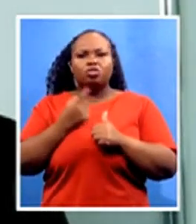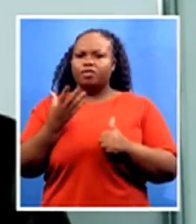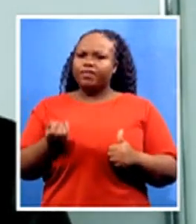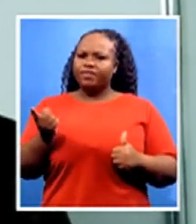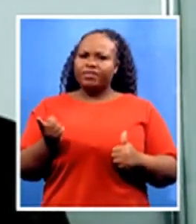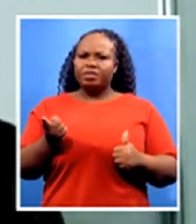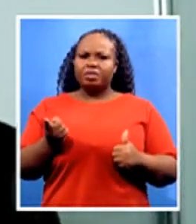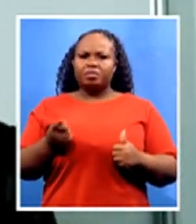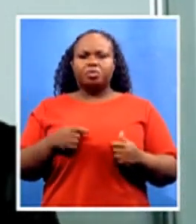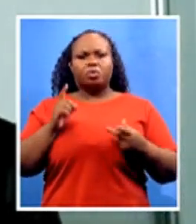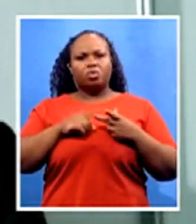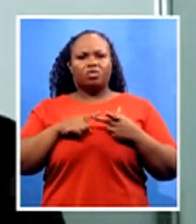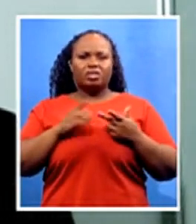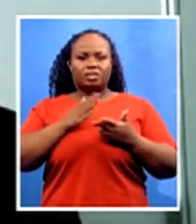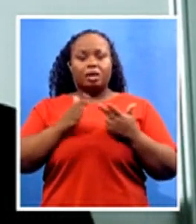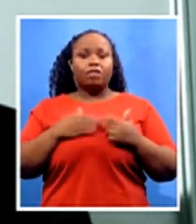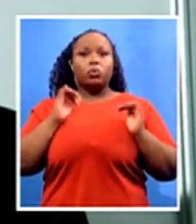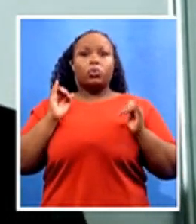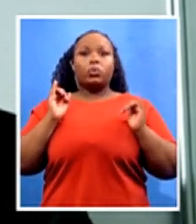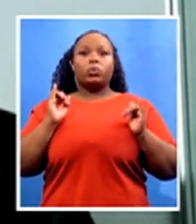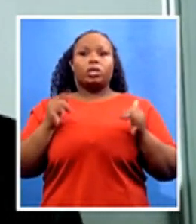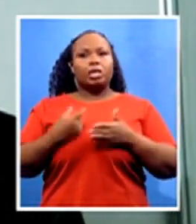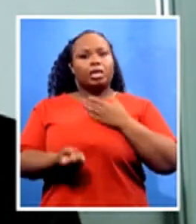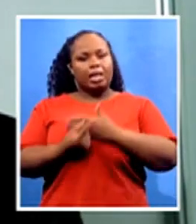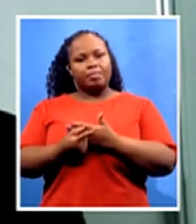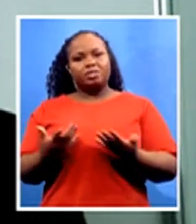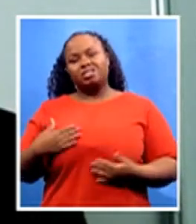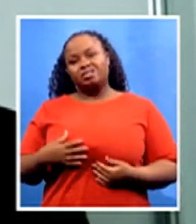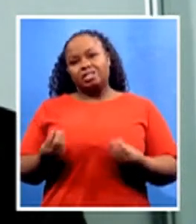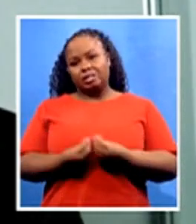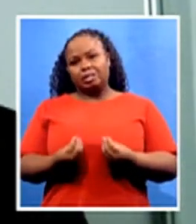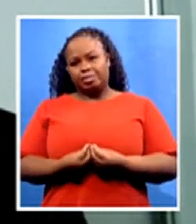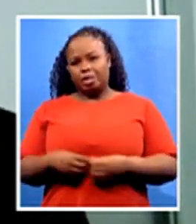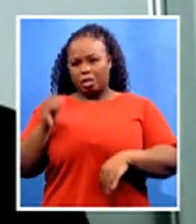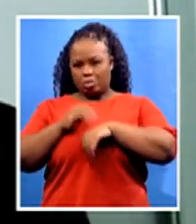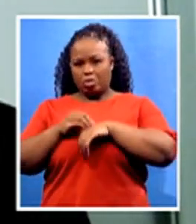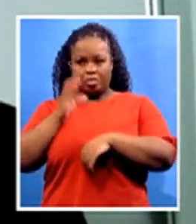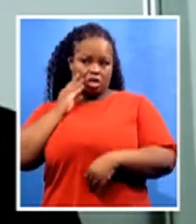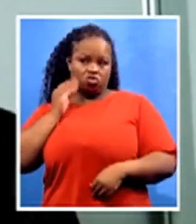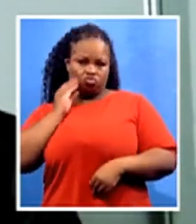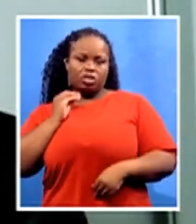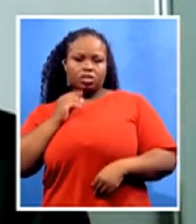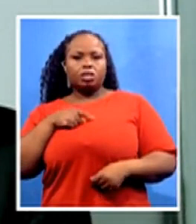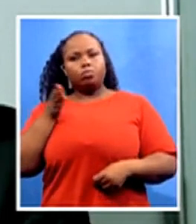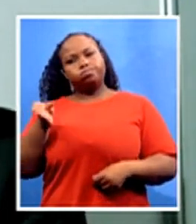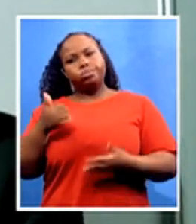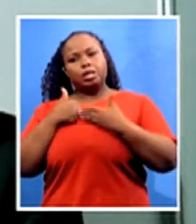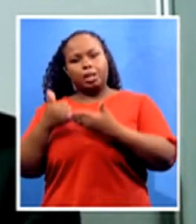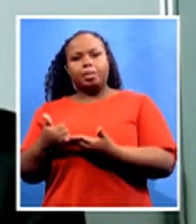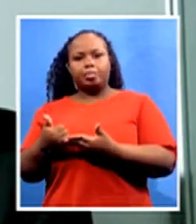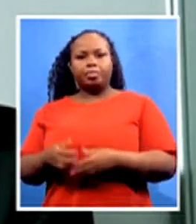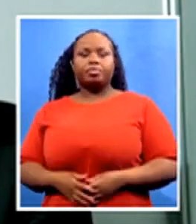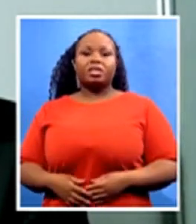extreme. And if there's anything that gives you a problem, then they need to be attended to. If there ever is a reaction, there's an